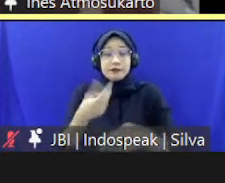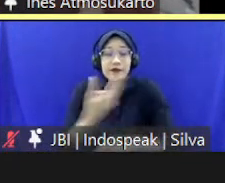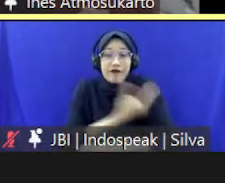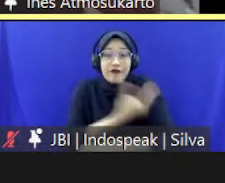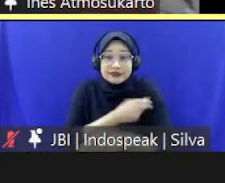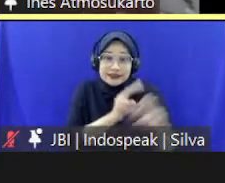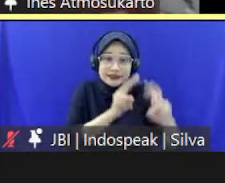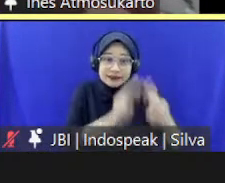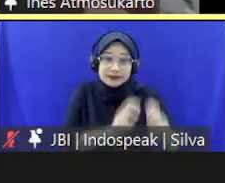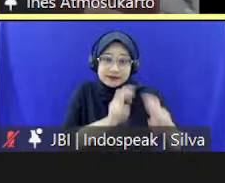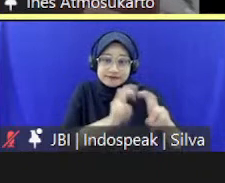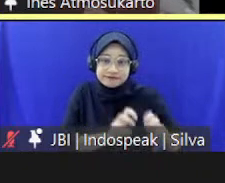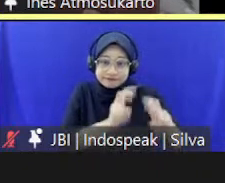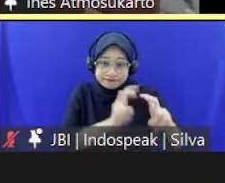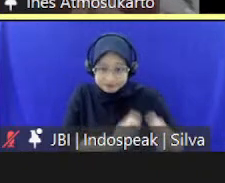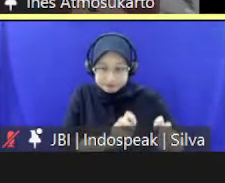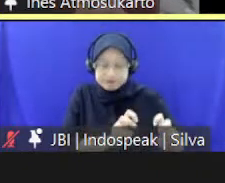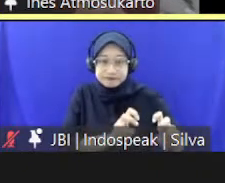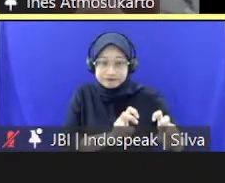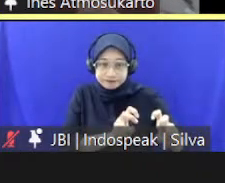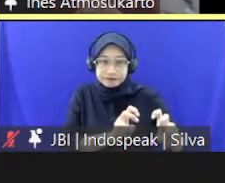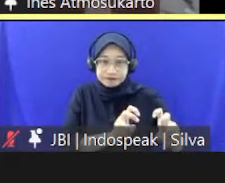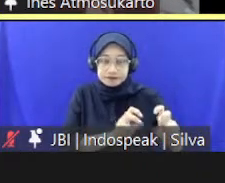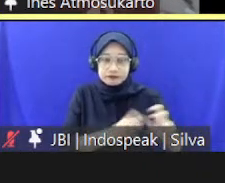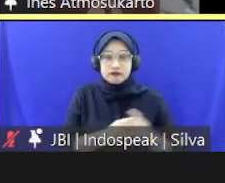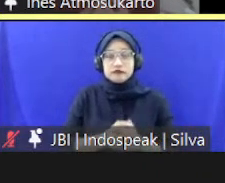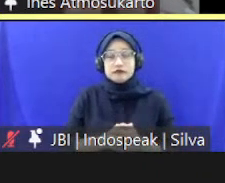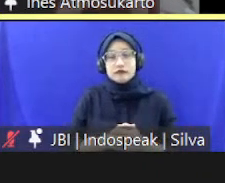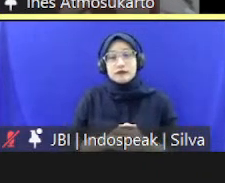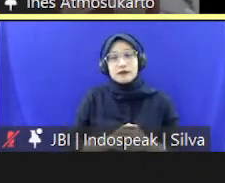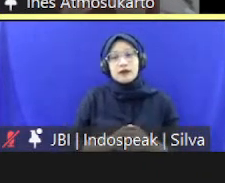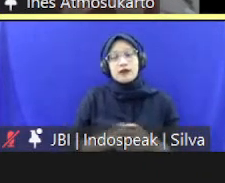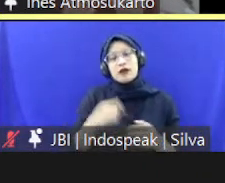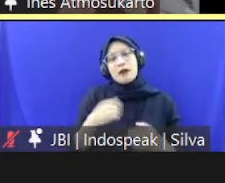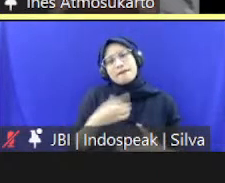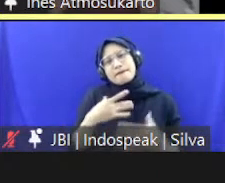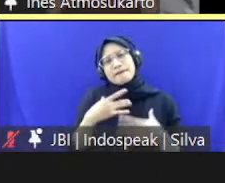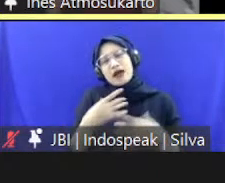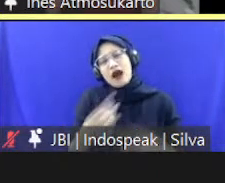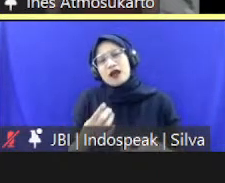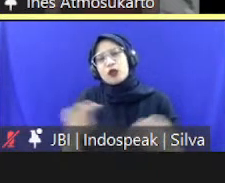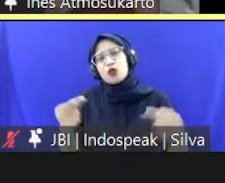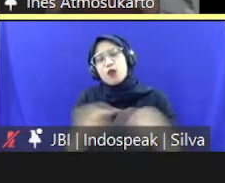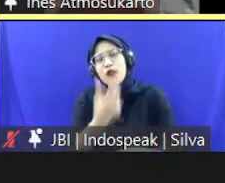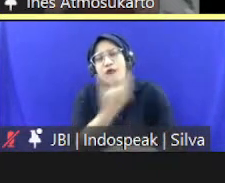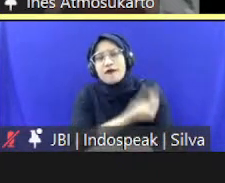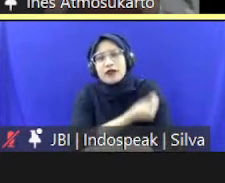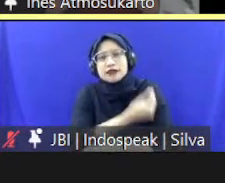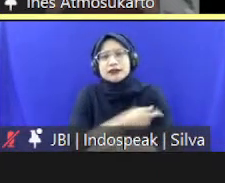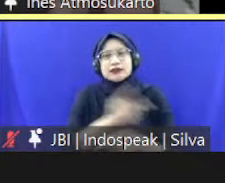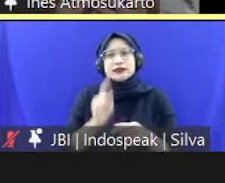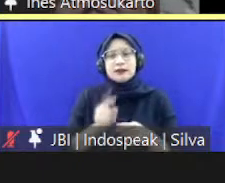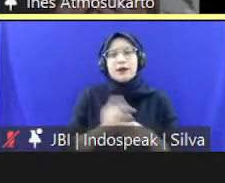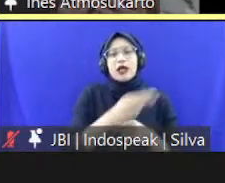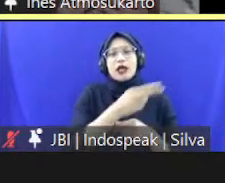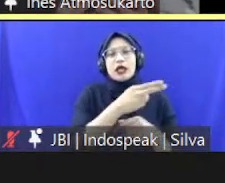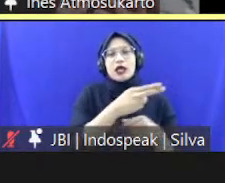touching on the subject of vaccines. Now, it's interesting because Indonesia has one of the most complicated